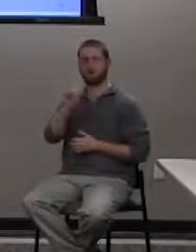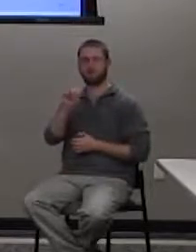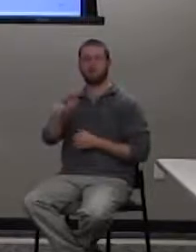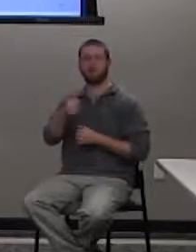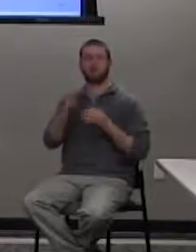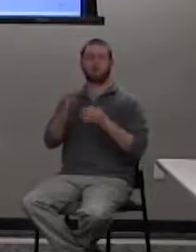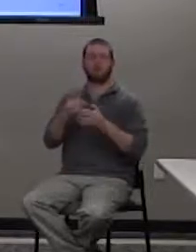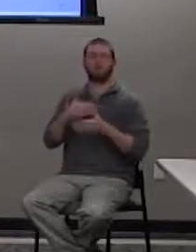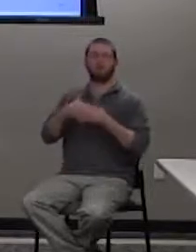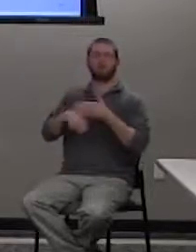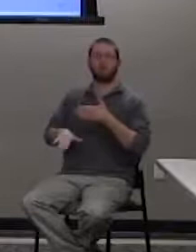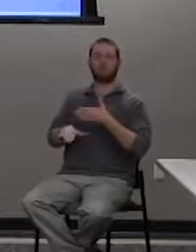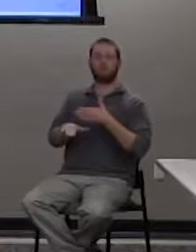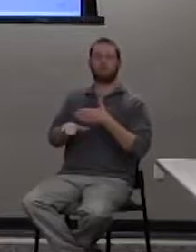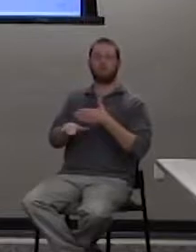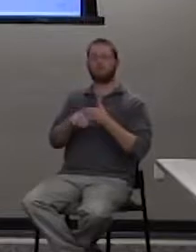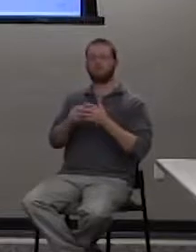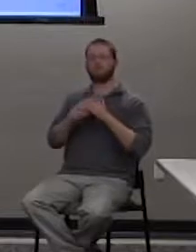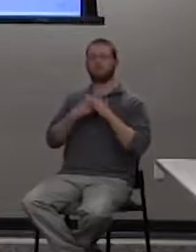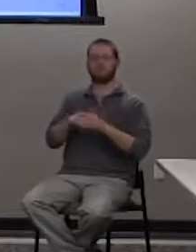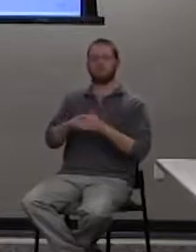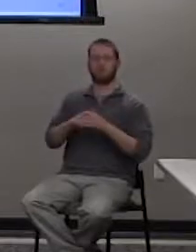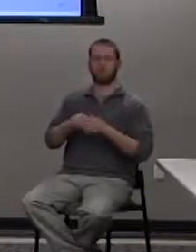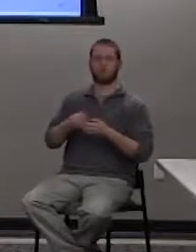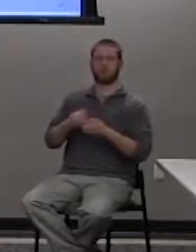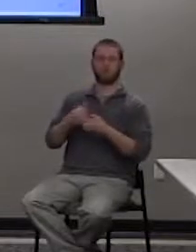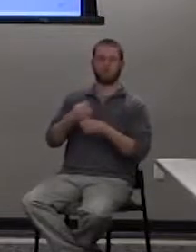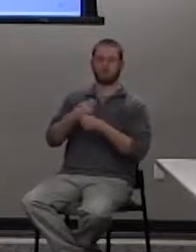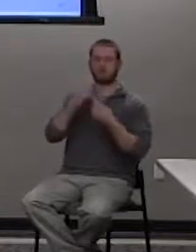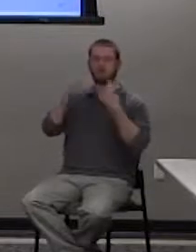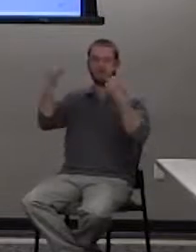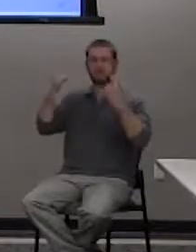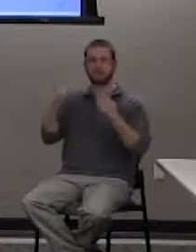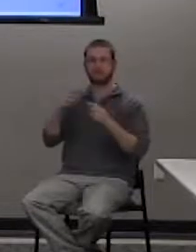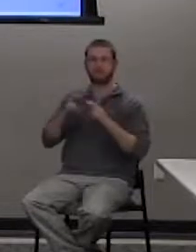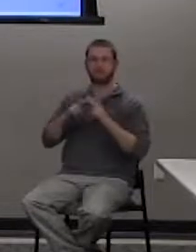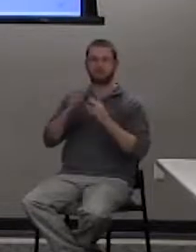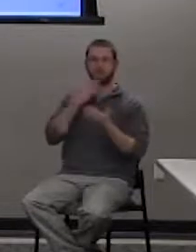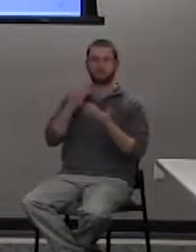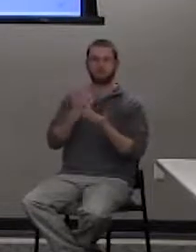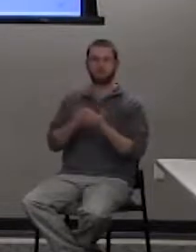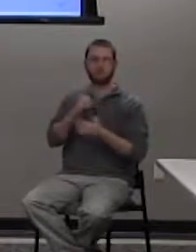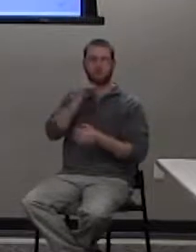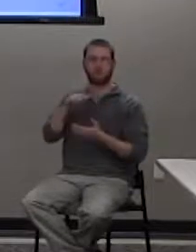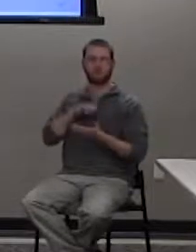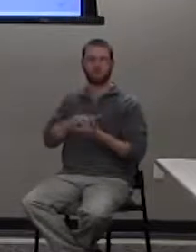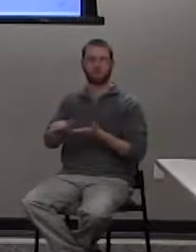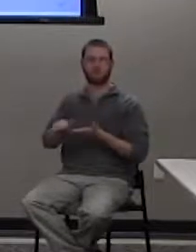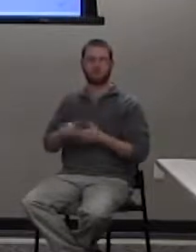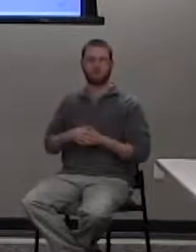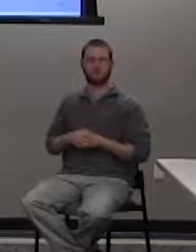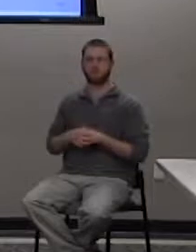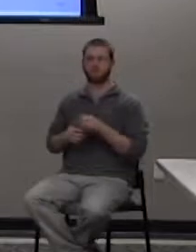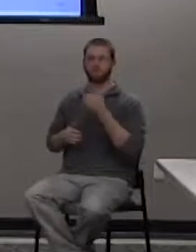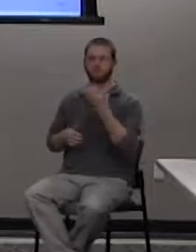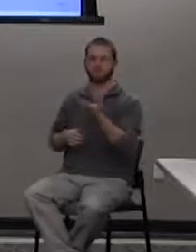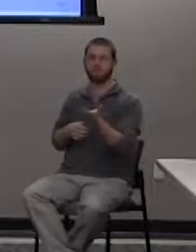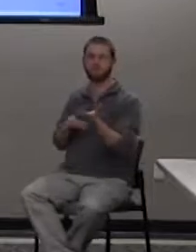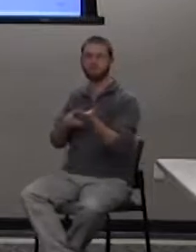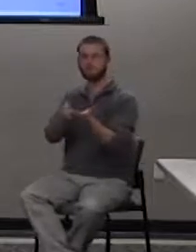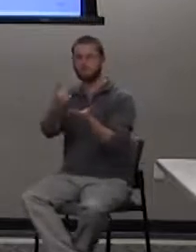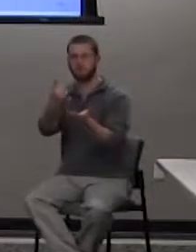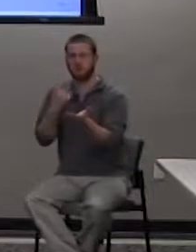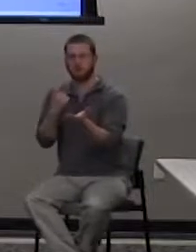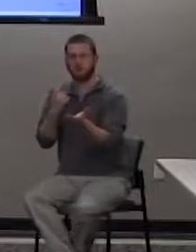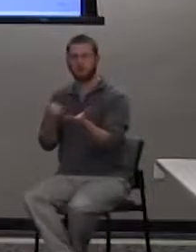can be born in productive success rather than destructive success. One other question I'd like to ask, and I don't know if you've gotten into